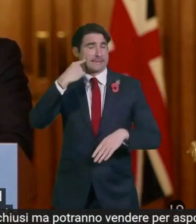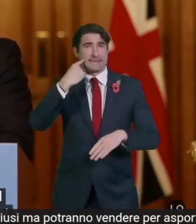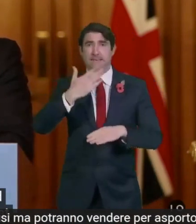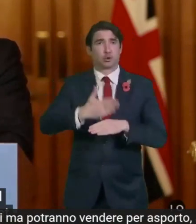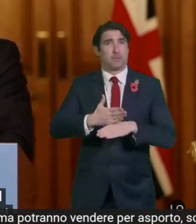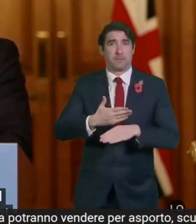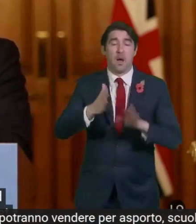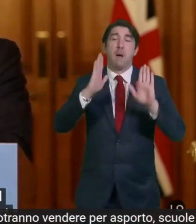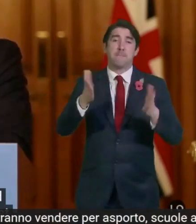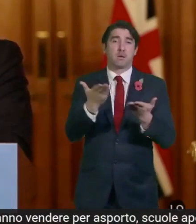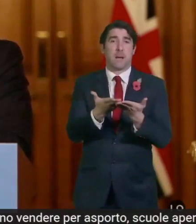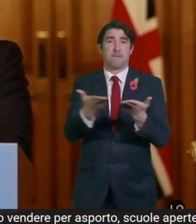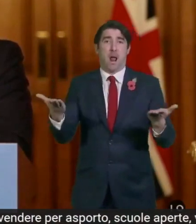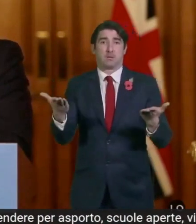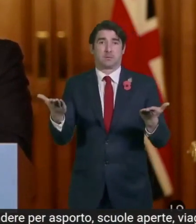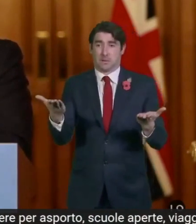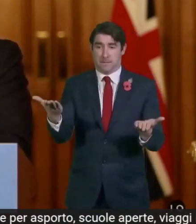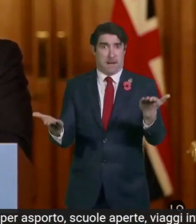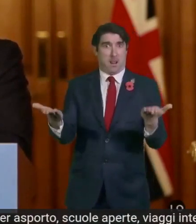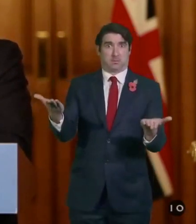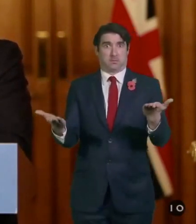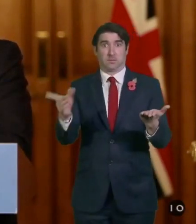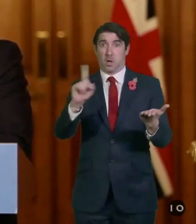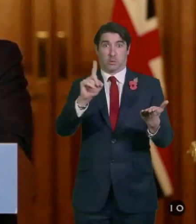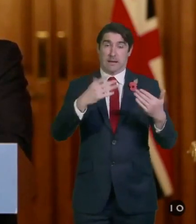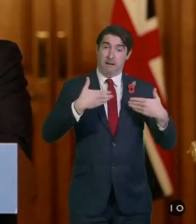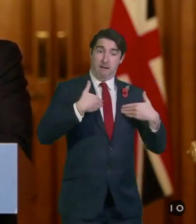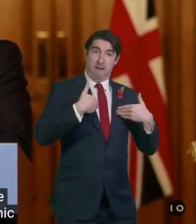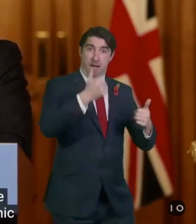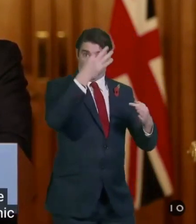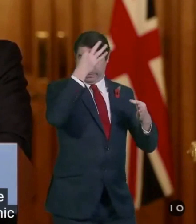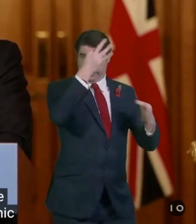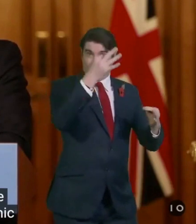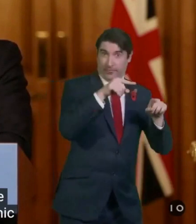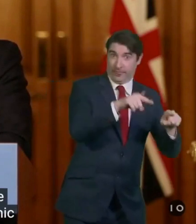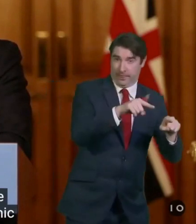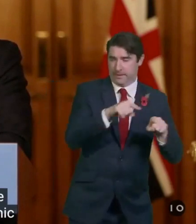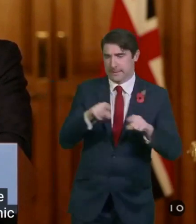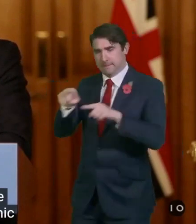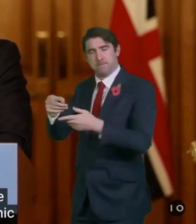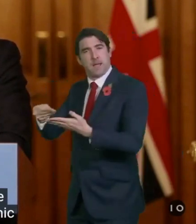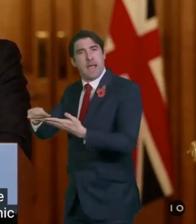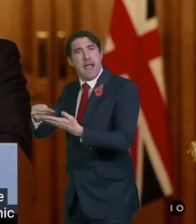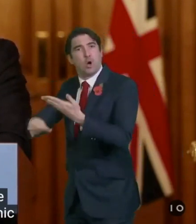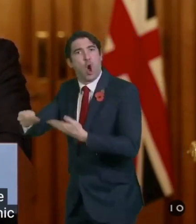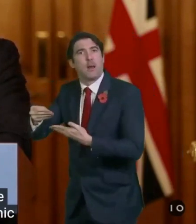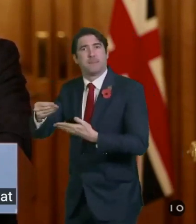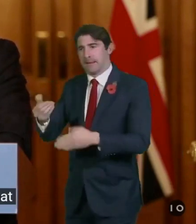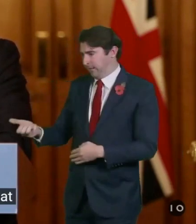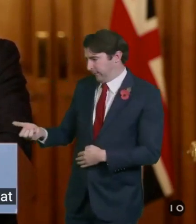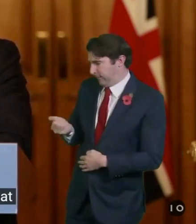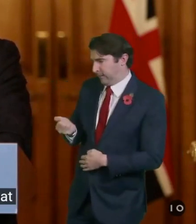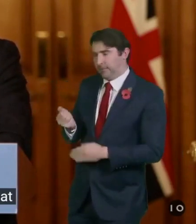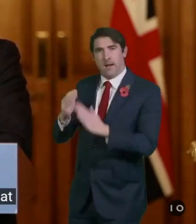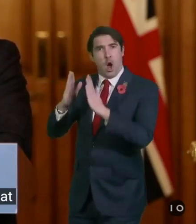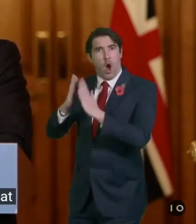be mindful the whole time of the scarring, the long-term economic impact of the measures that we're obliged